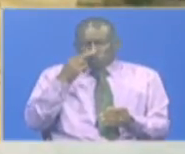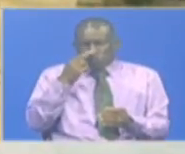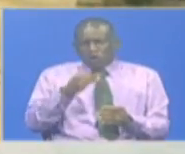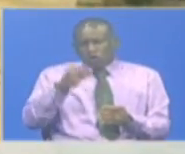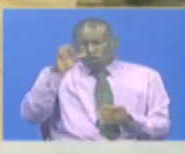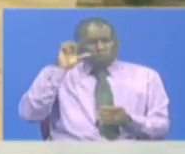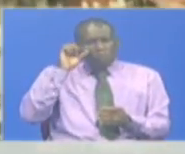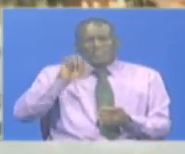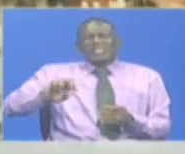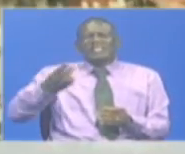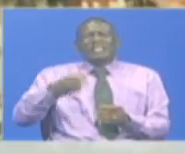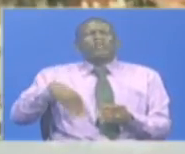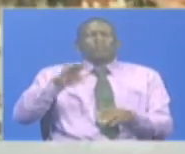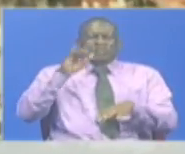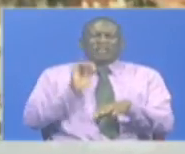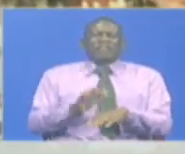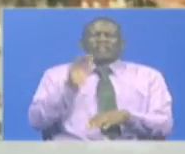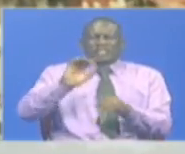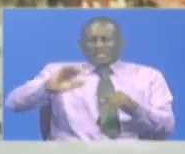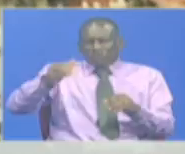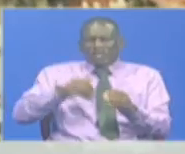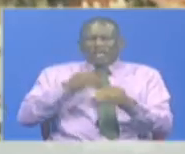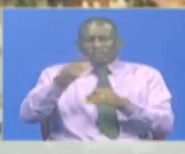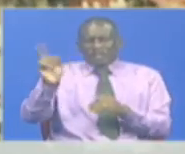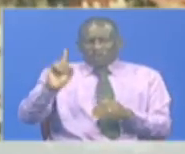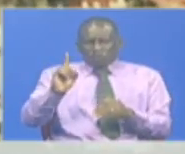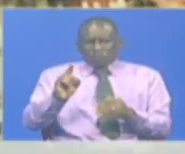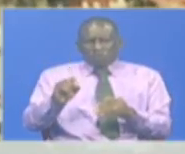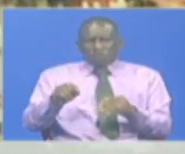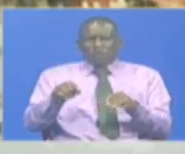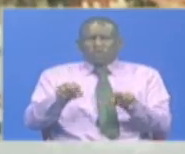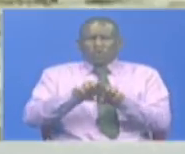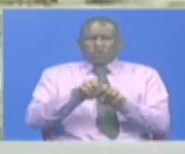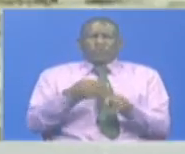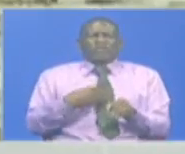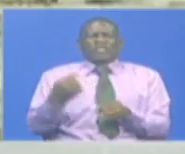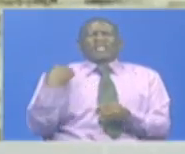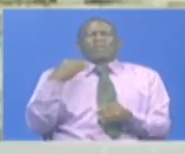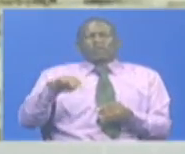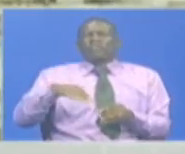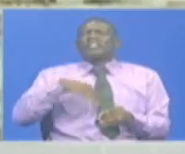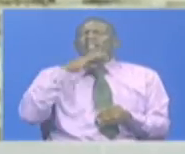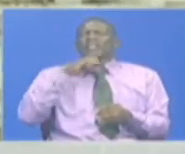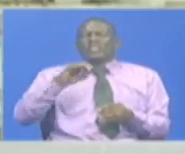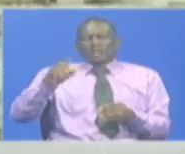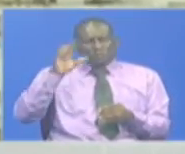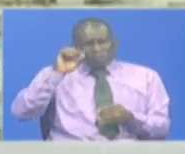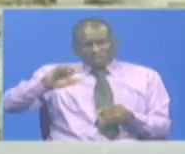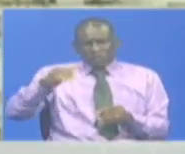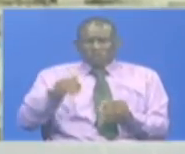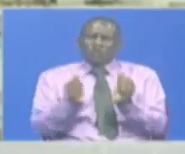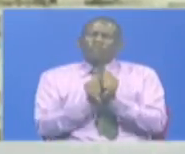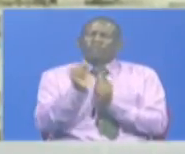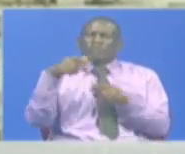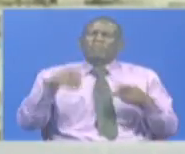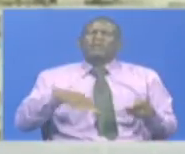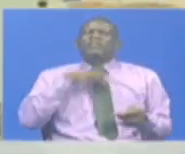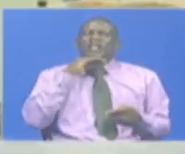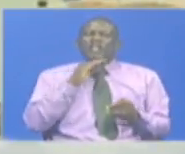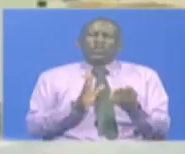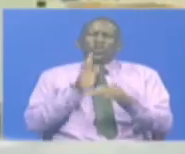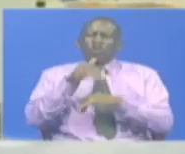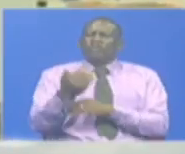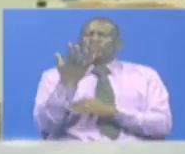affected in the country after Nairobi. Also alarming is the number of deaths in the county, at least 15. More than 5 deaths